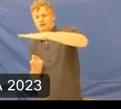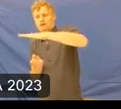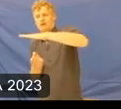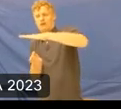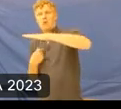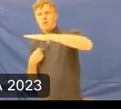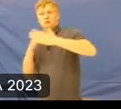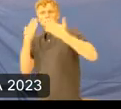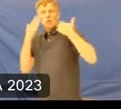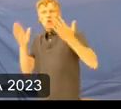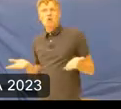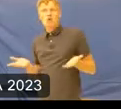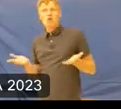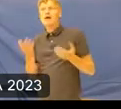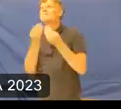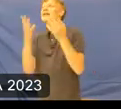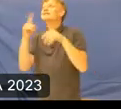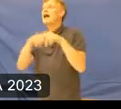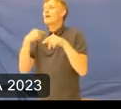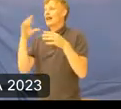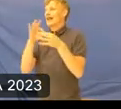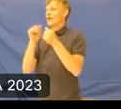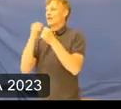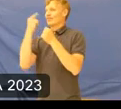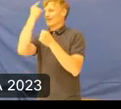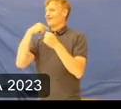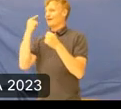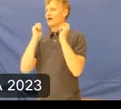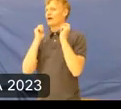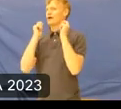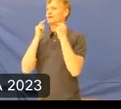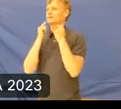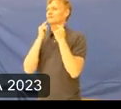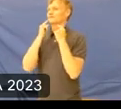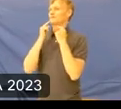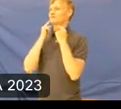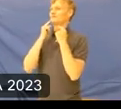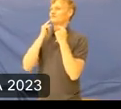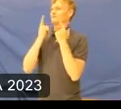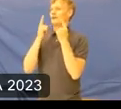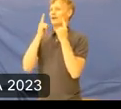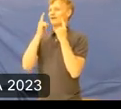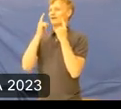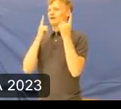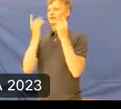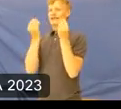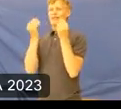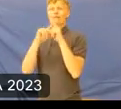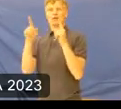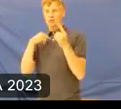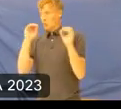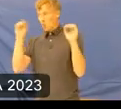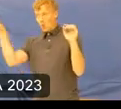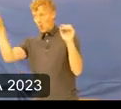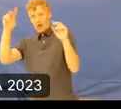late smile, but they're often, there's a multimodal cues, but I don't think this has been studied as well as it could, very well could